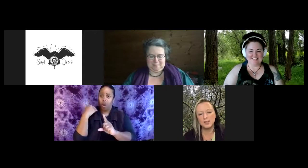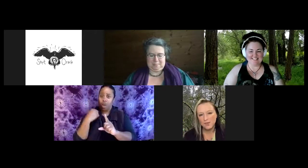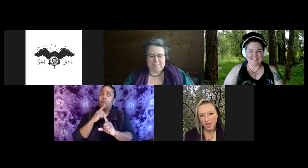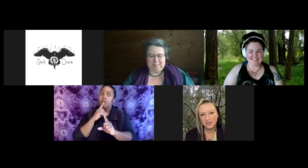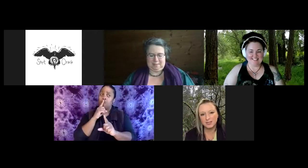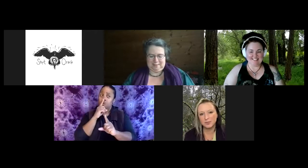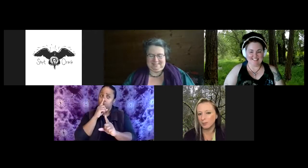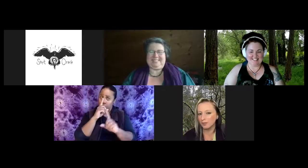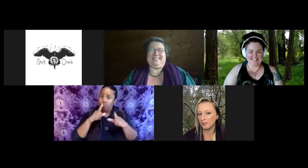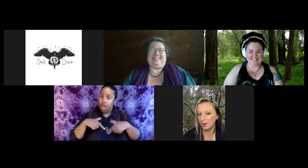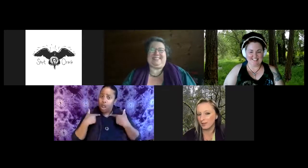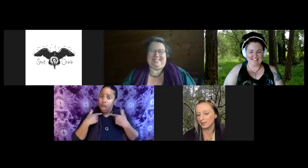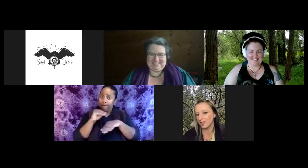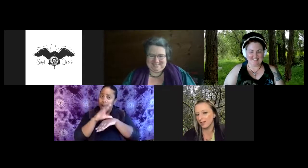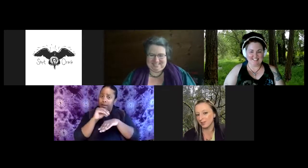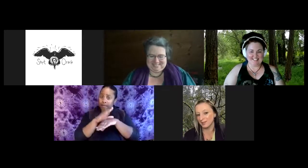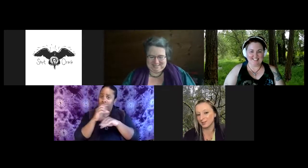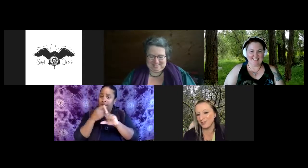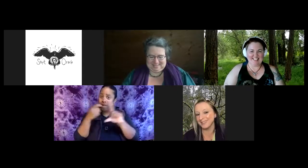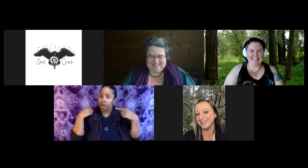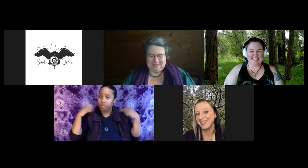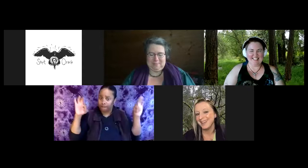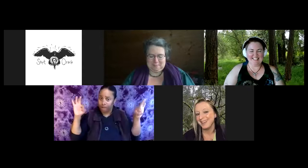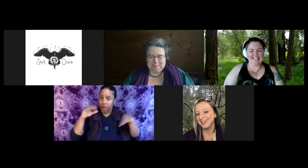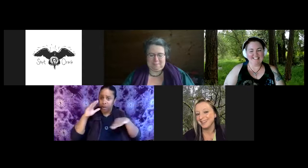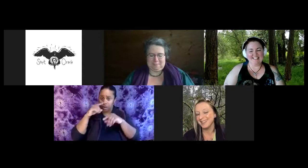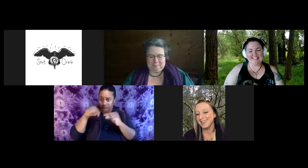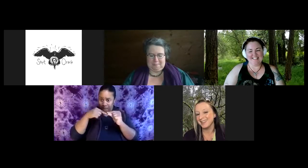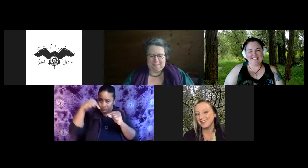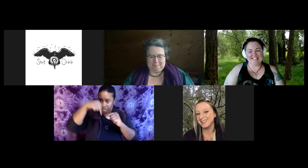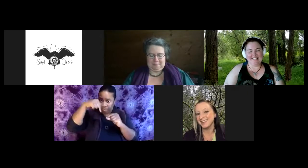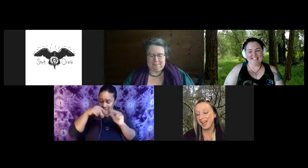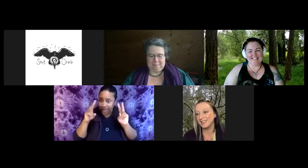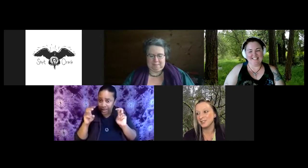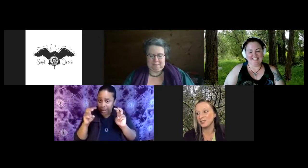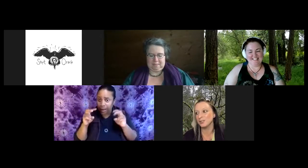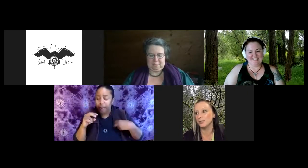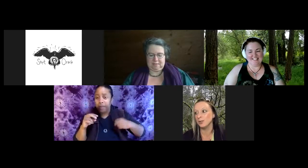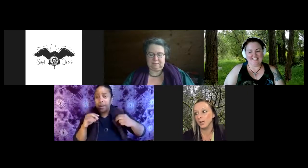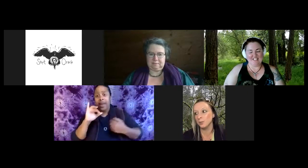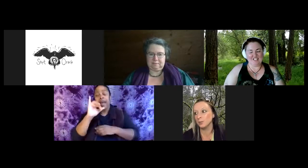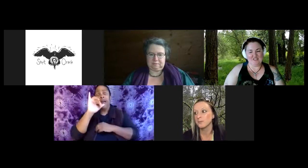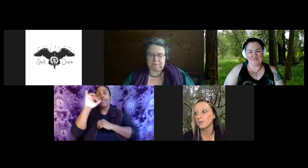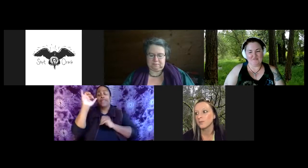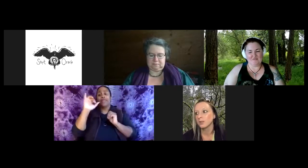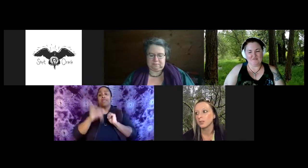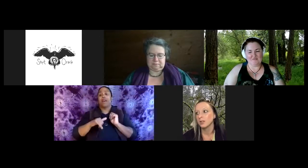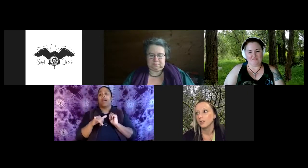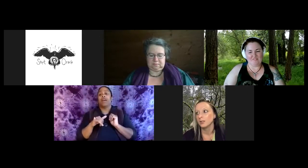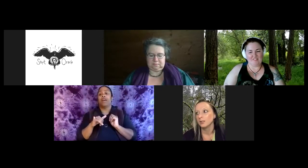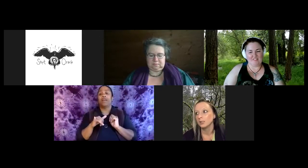practical advice from the fairies on this one. And that is to